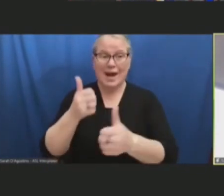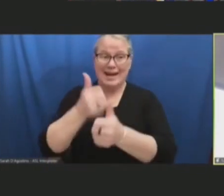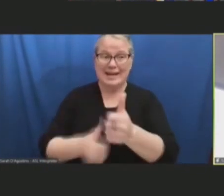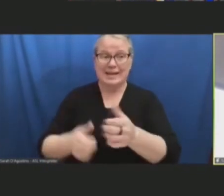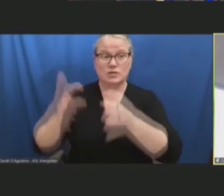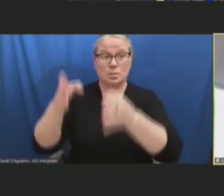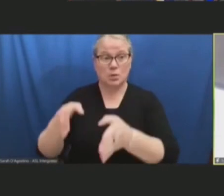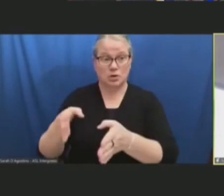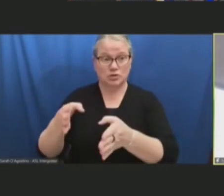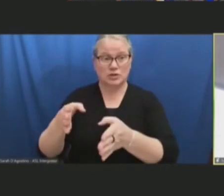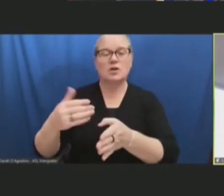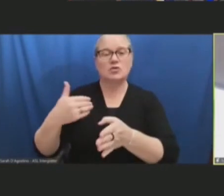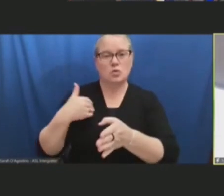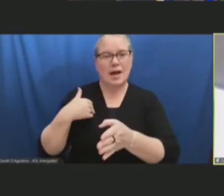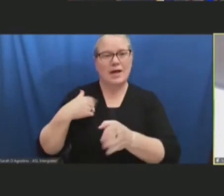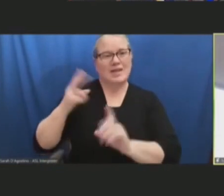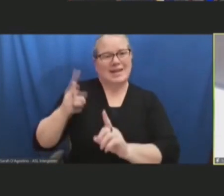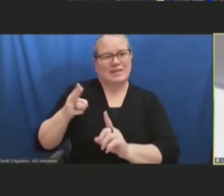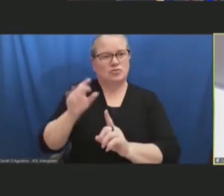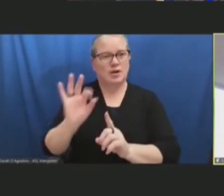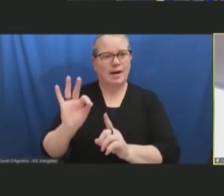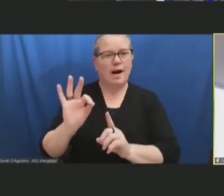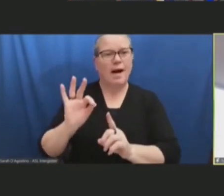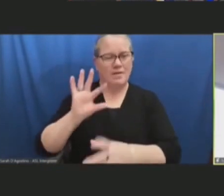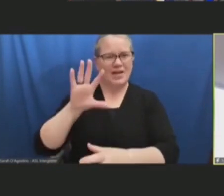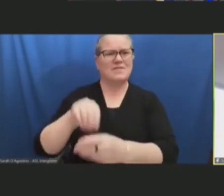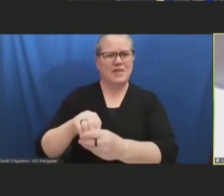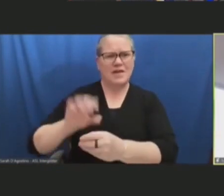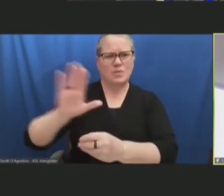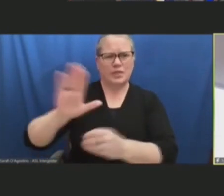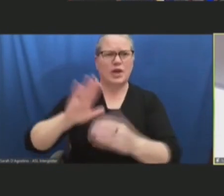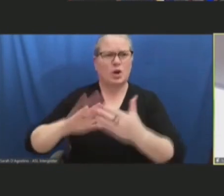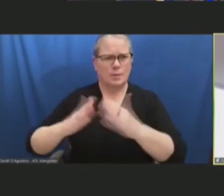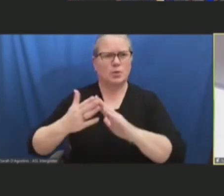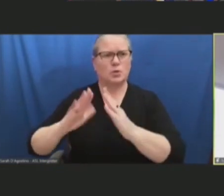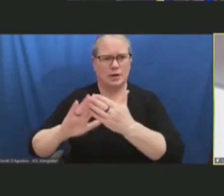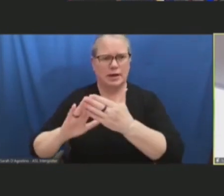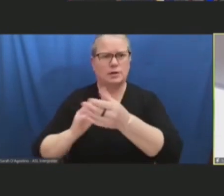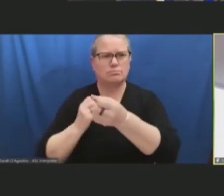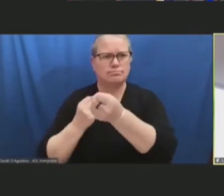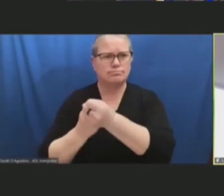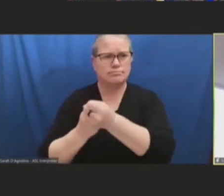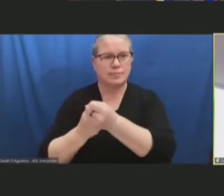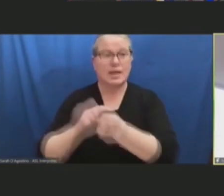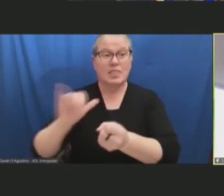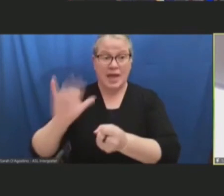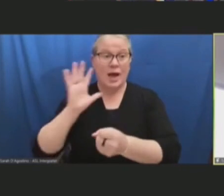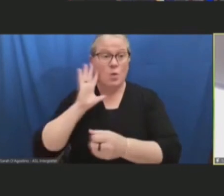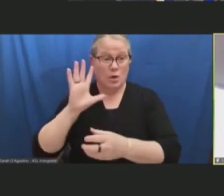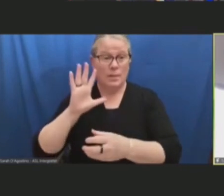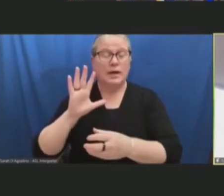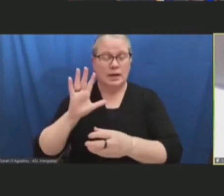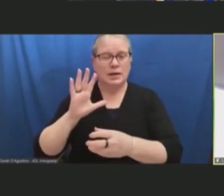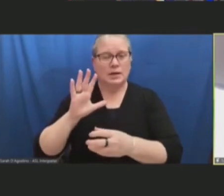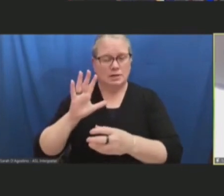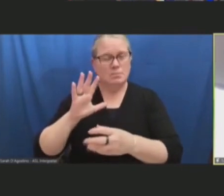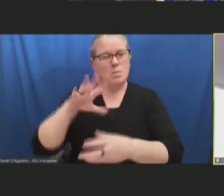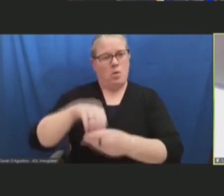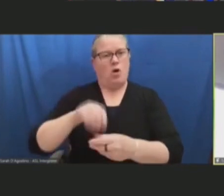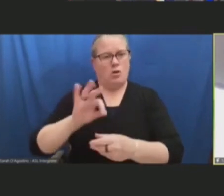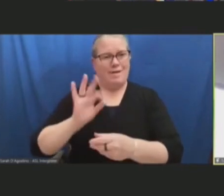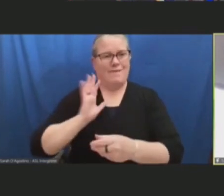a demonstrated history of community involvement, which will heavily be weighted throughout the application